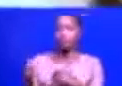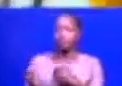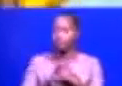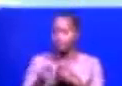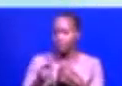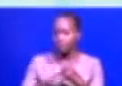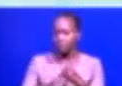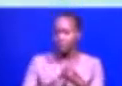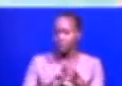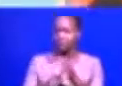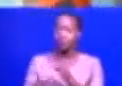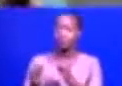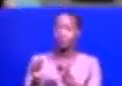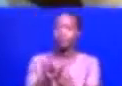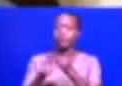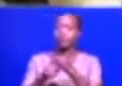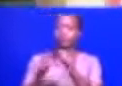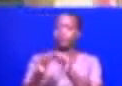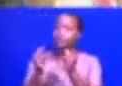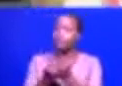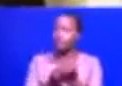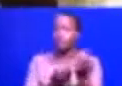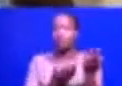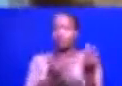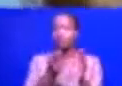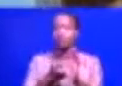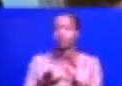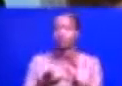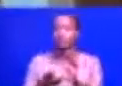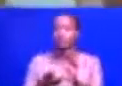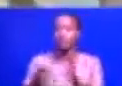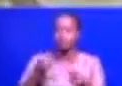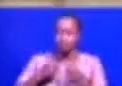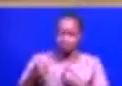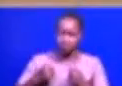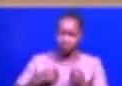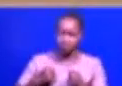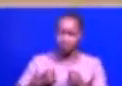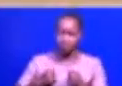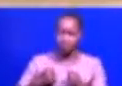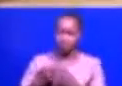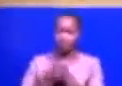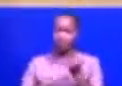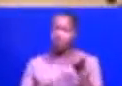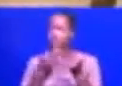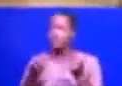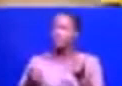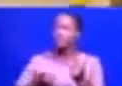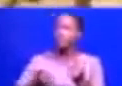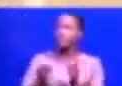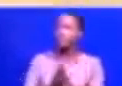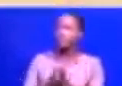we have the under-16 team that is expected to participate in Rwanda. both boys and girls. And then